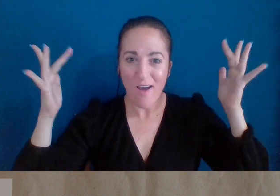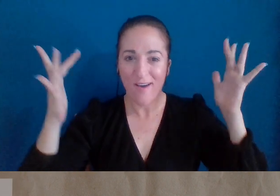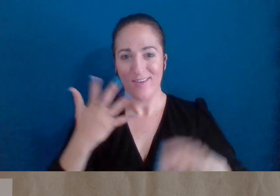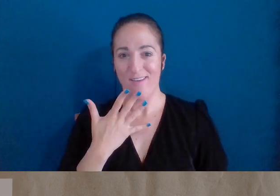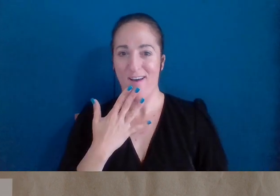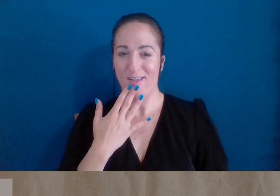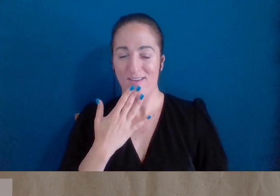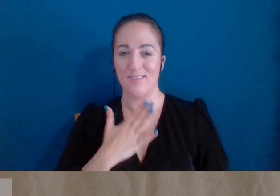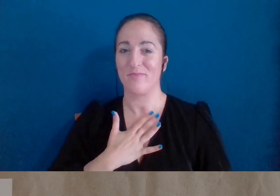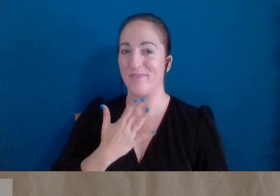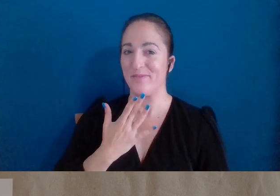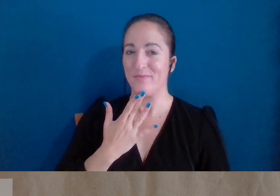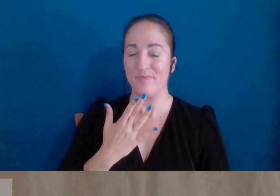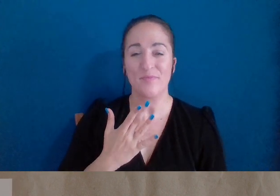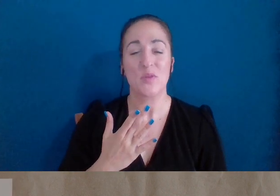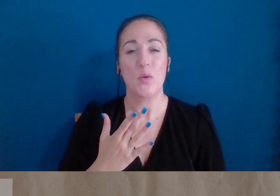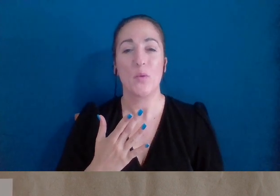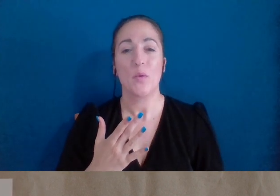Maybe I'll do a green right here,